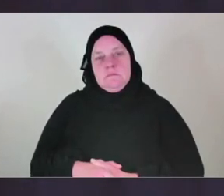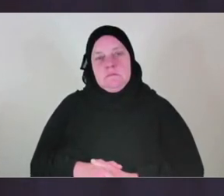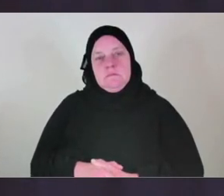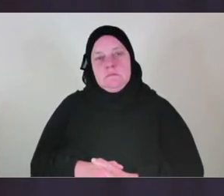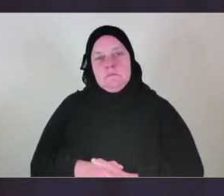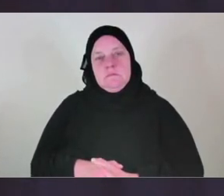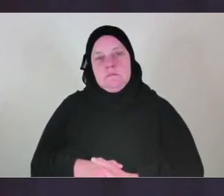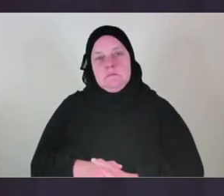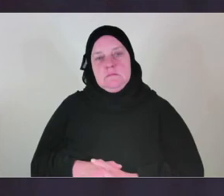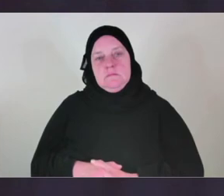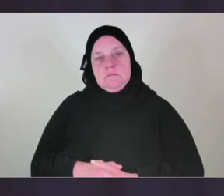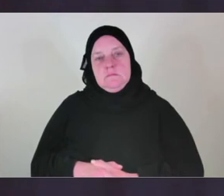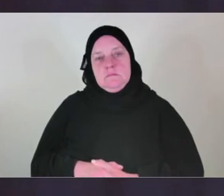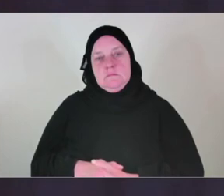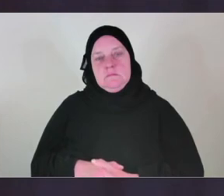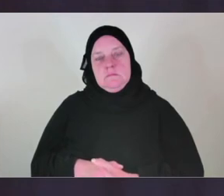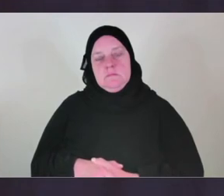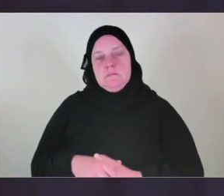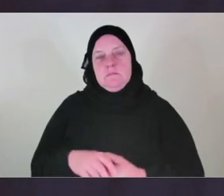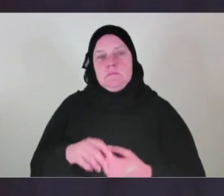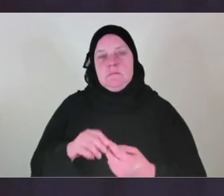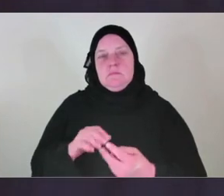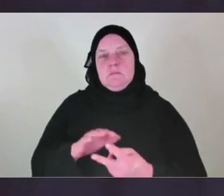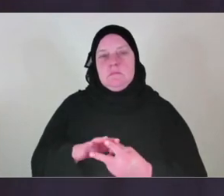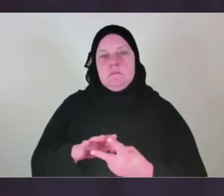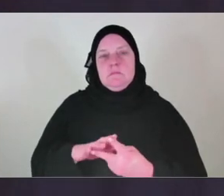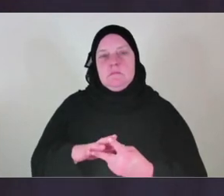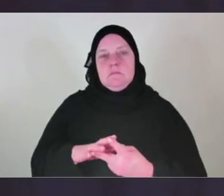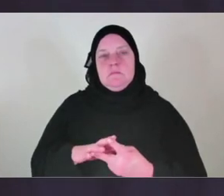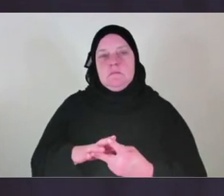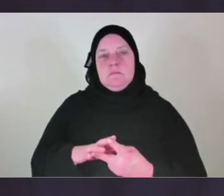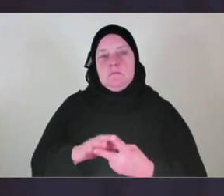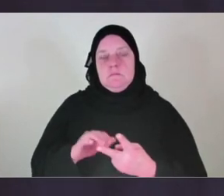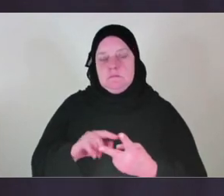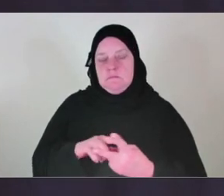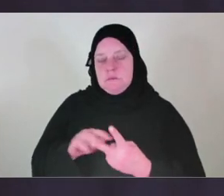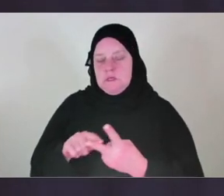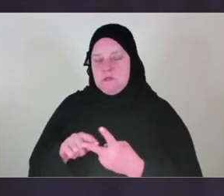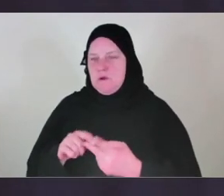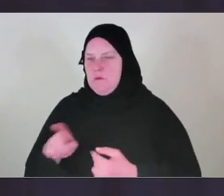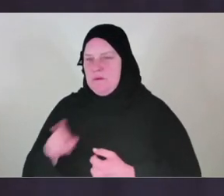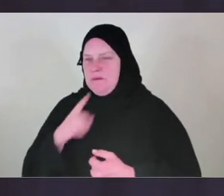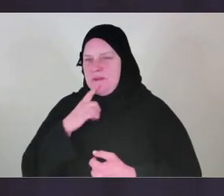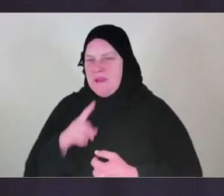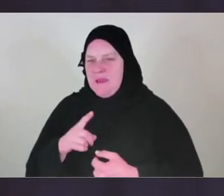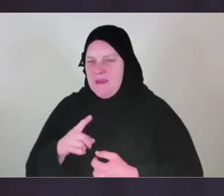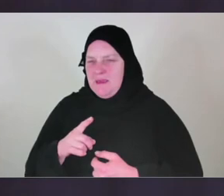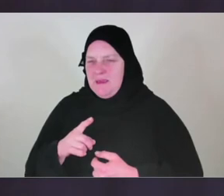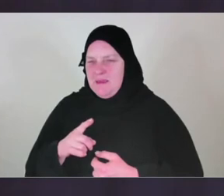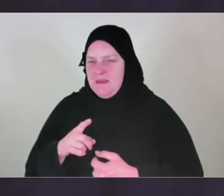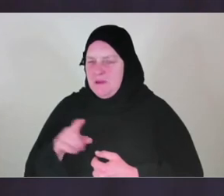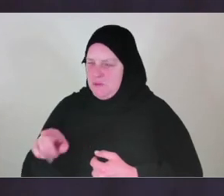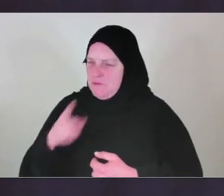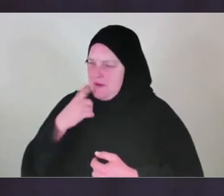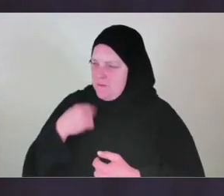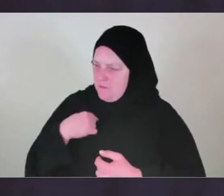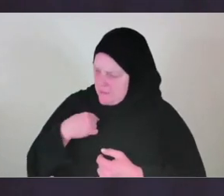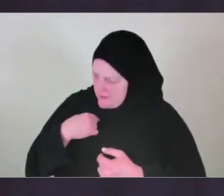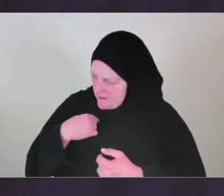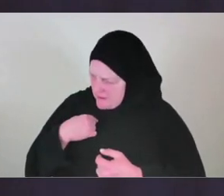yet the one better than him can't keep his devil in check. So what Imam is saying, he